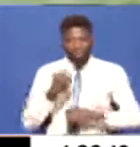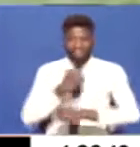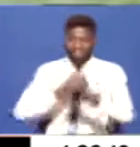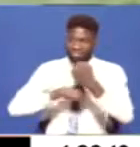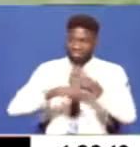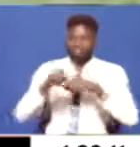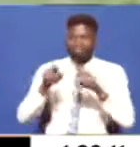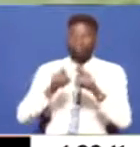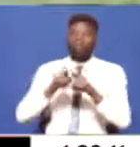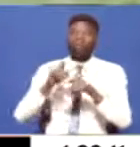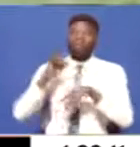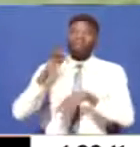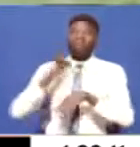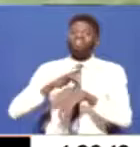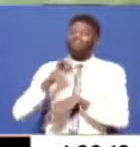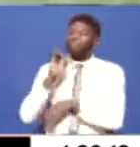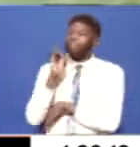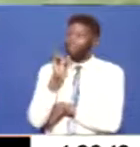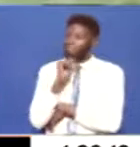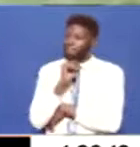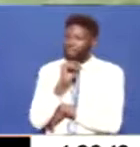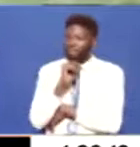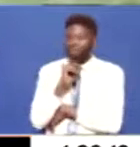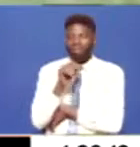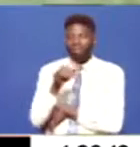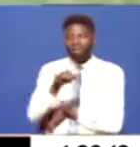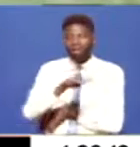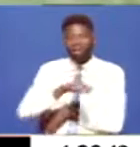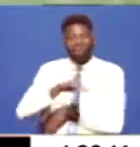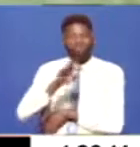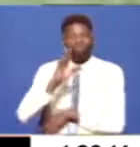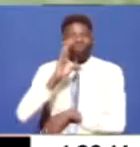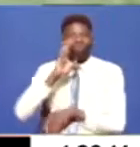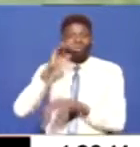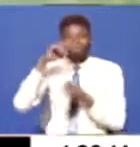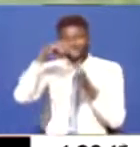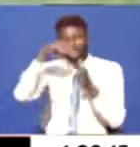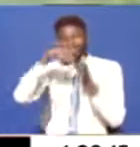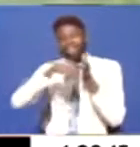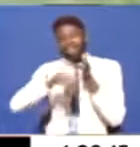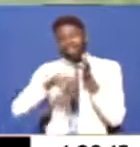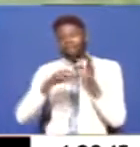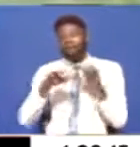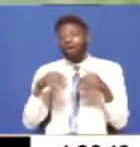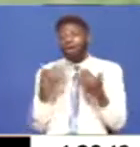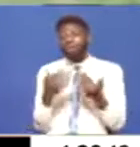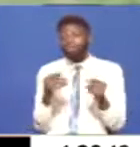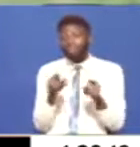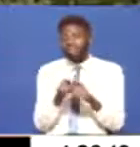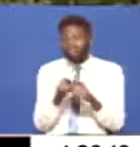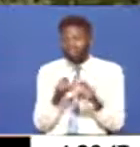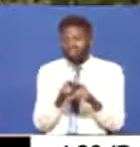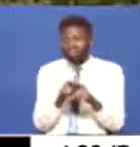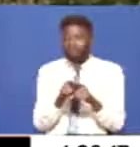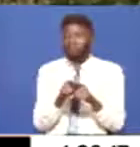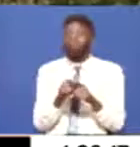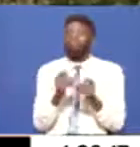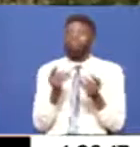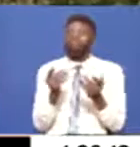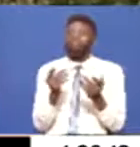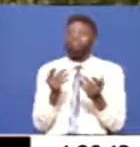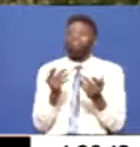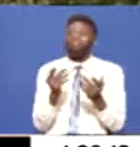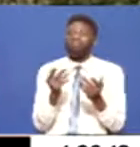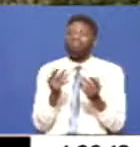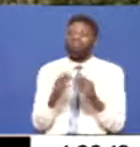lake depth. And these are, of course, the unsustainable agricultural activities. On his